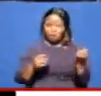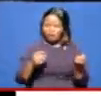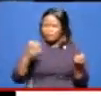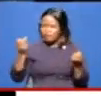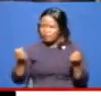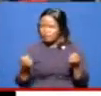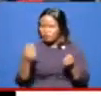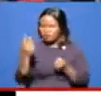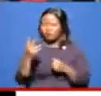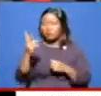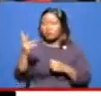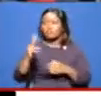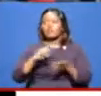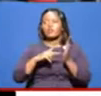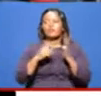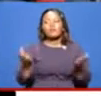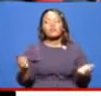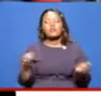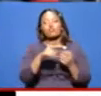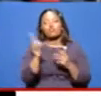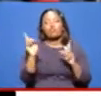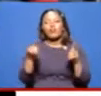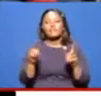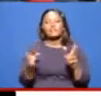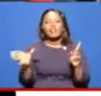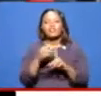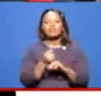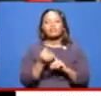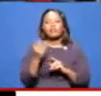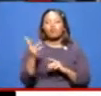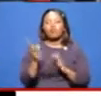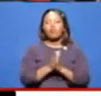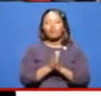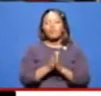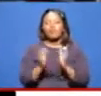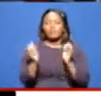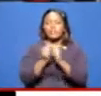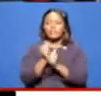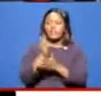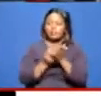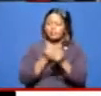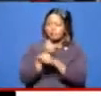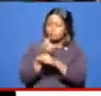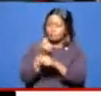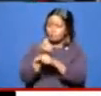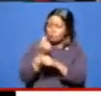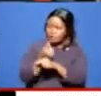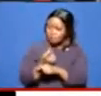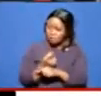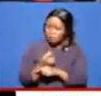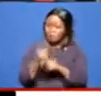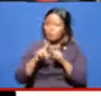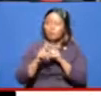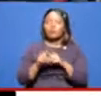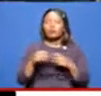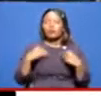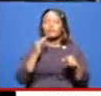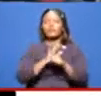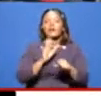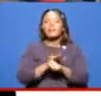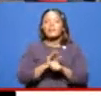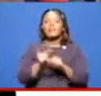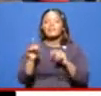half because it's half court. Uh-huh. Yeah, 12 seconds. Then you talked about the travel and yes. such kind of violations.